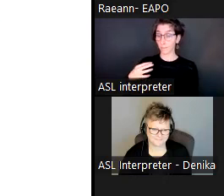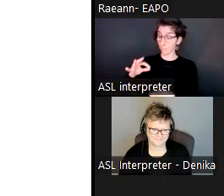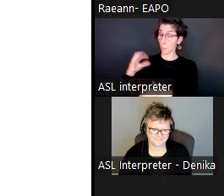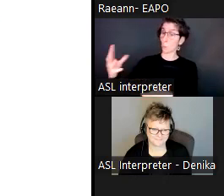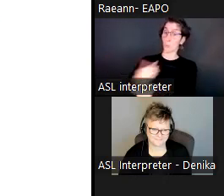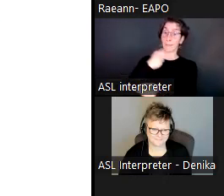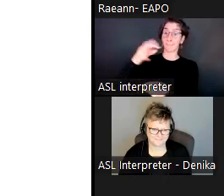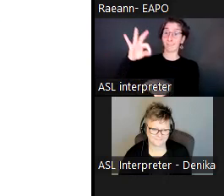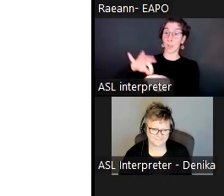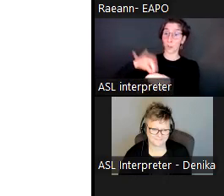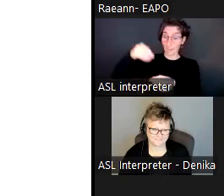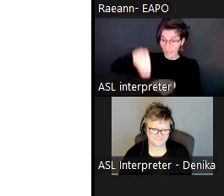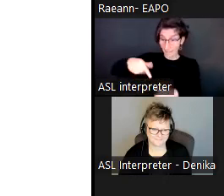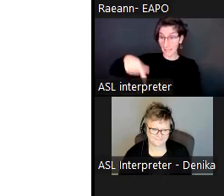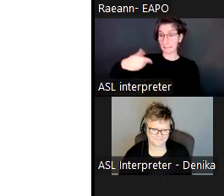taxes.